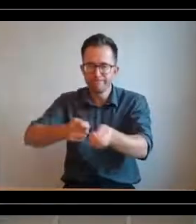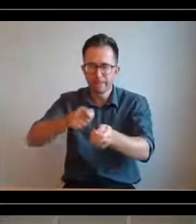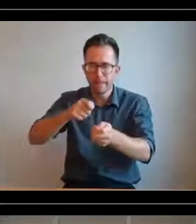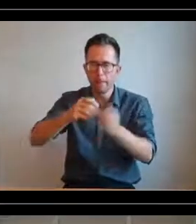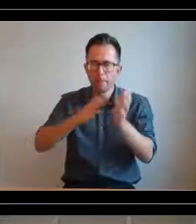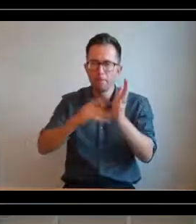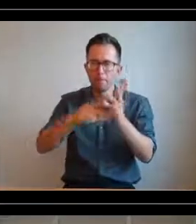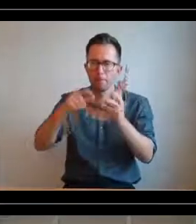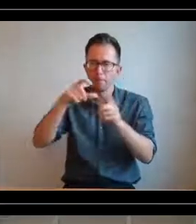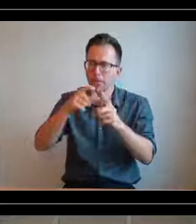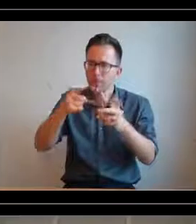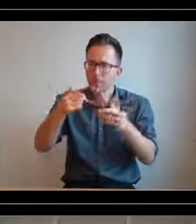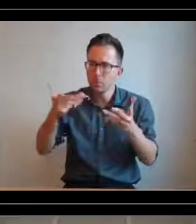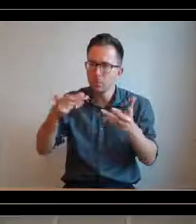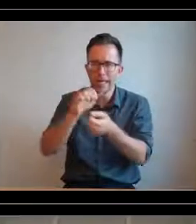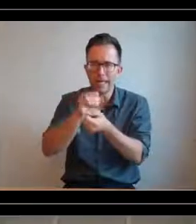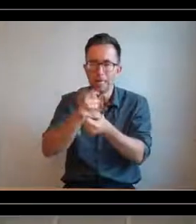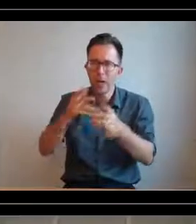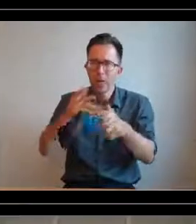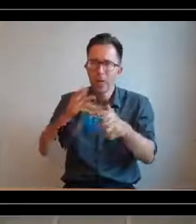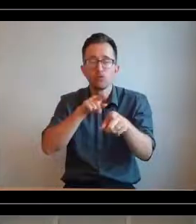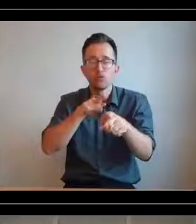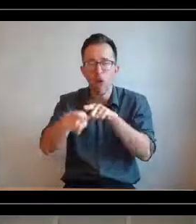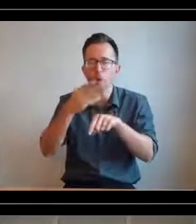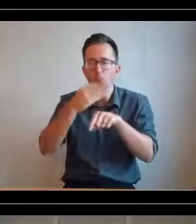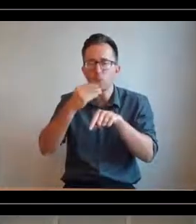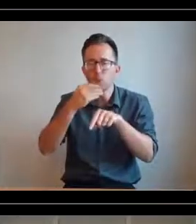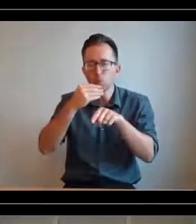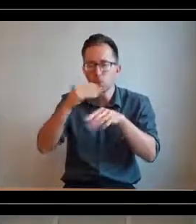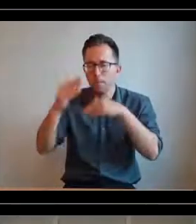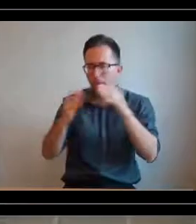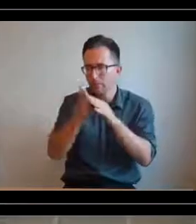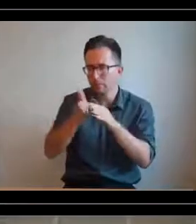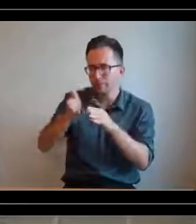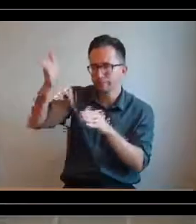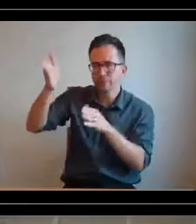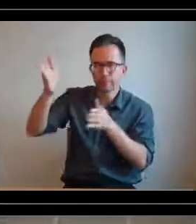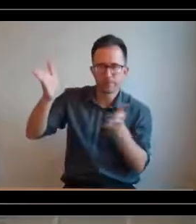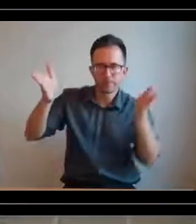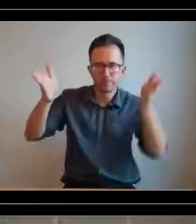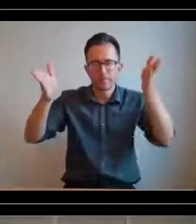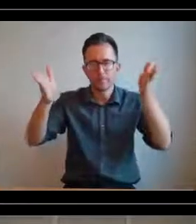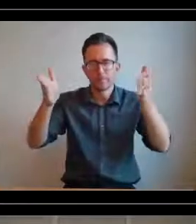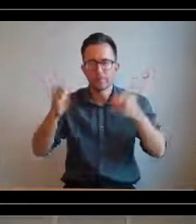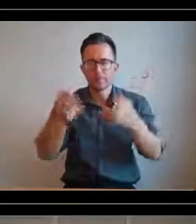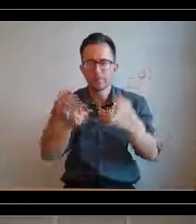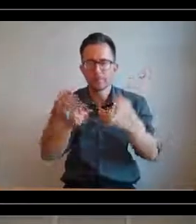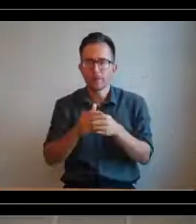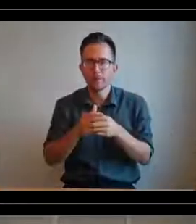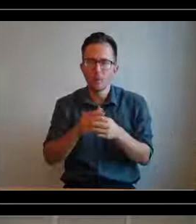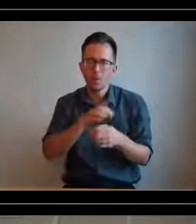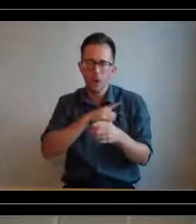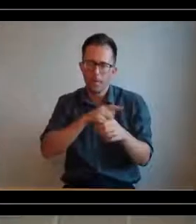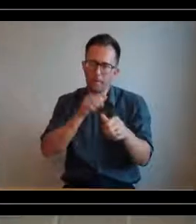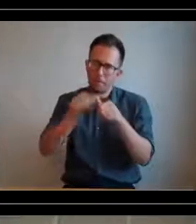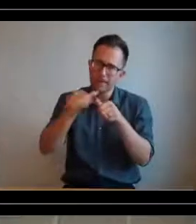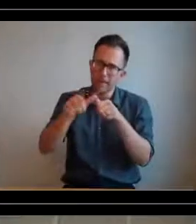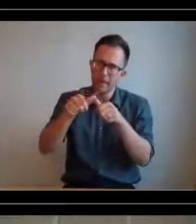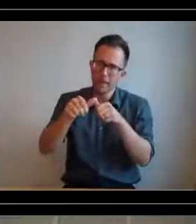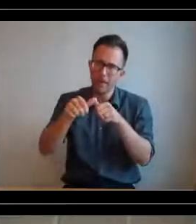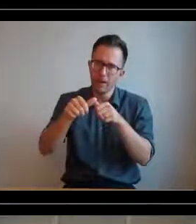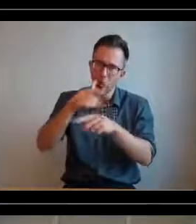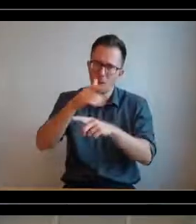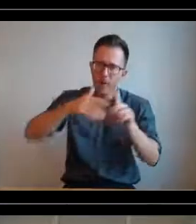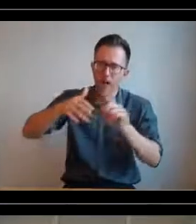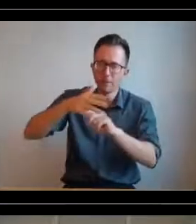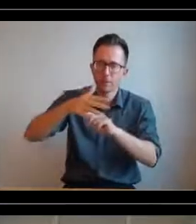we'll try to reuse it on site when and where possible, because obviously it's more sustainable, and obviously